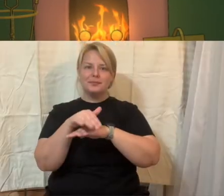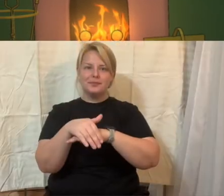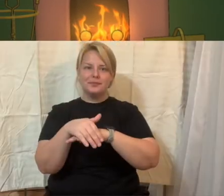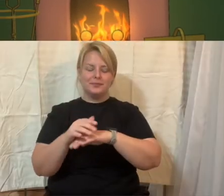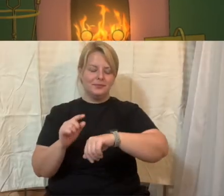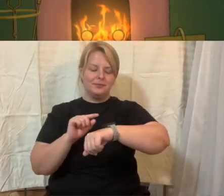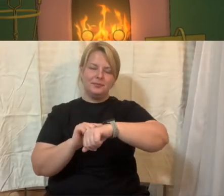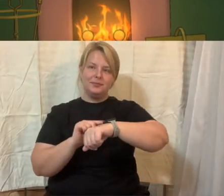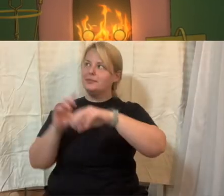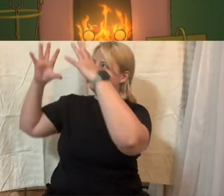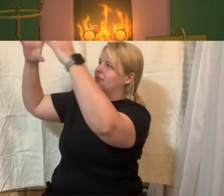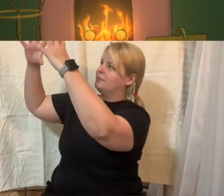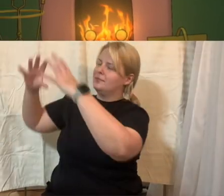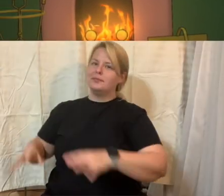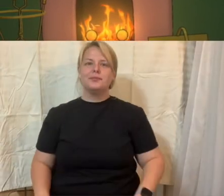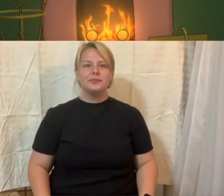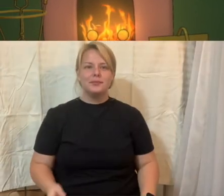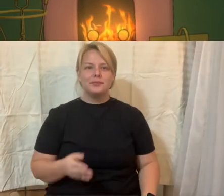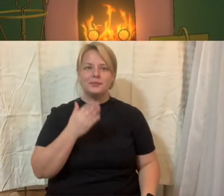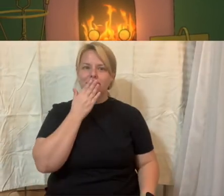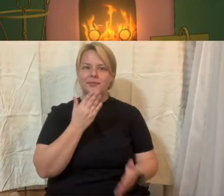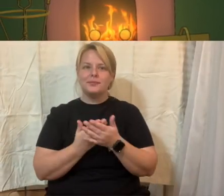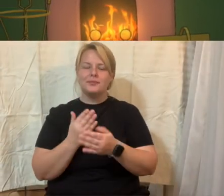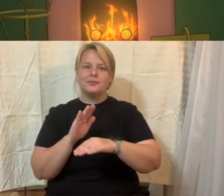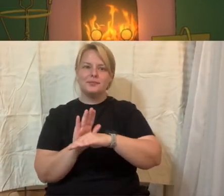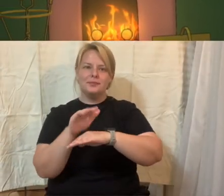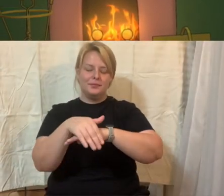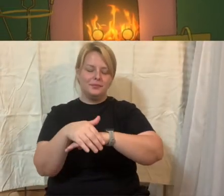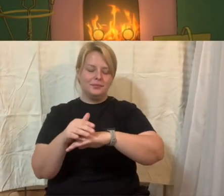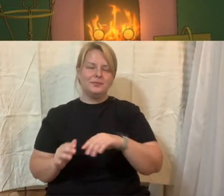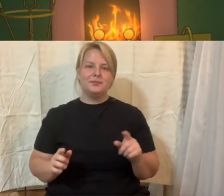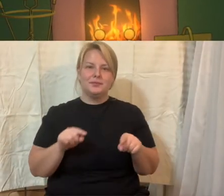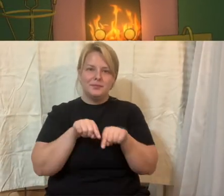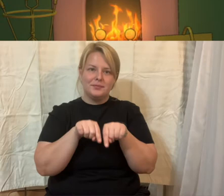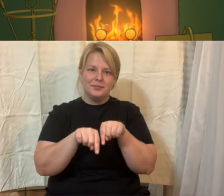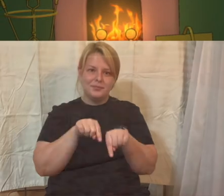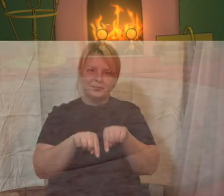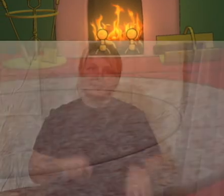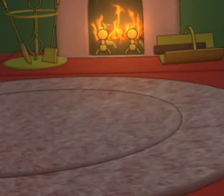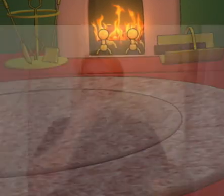Good night, clock. And good night, socks.